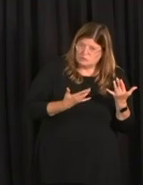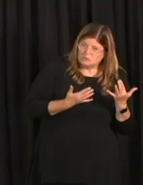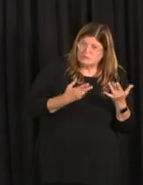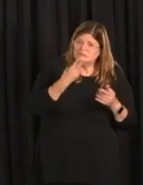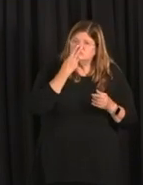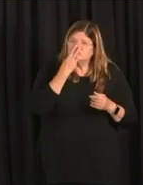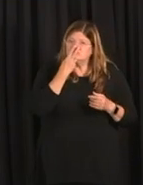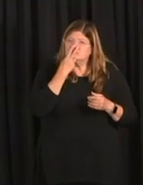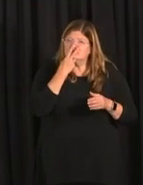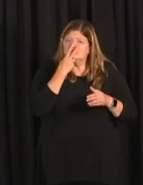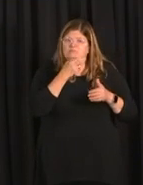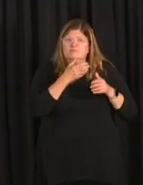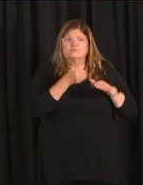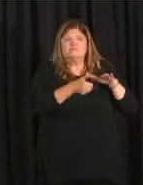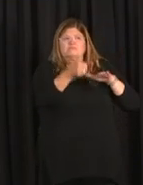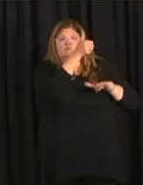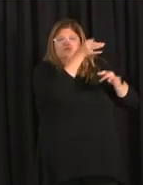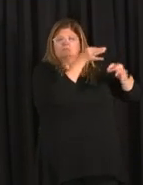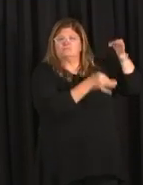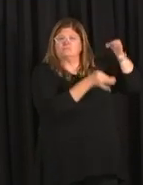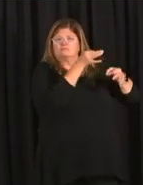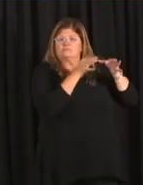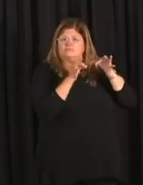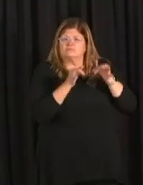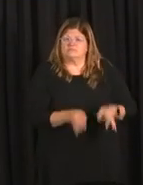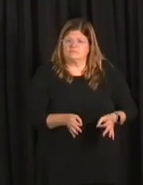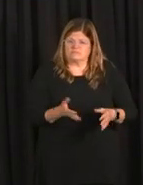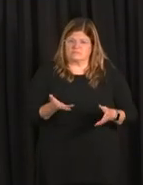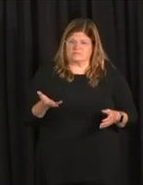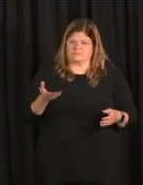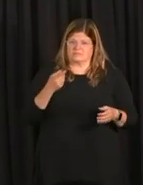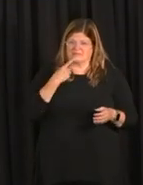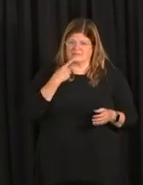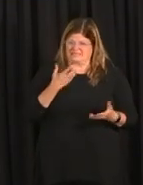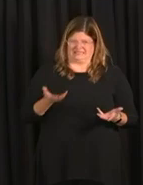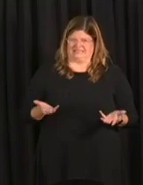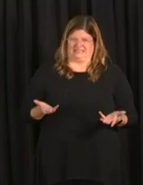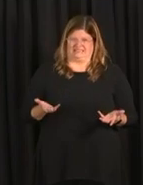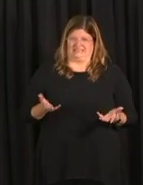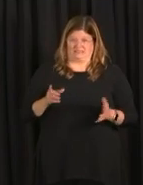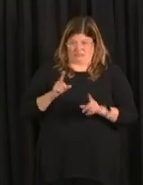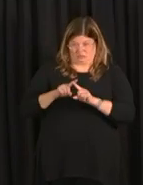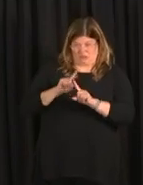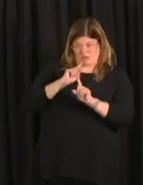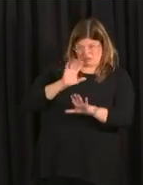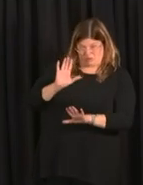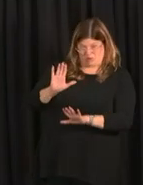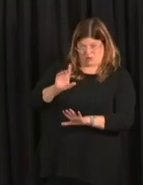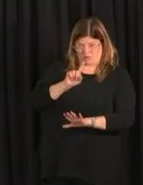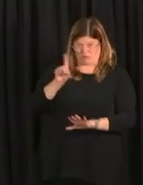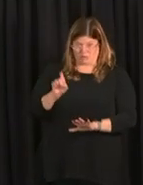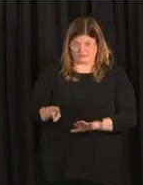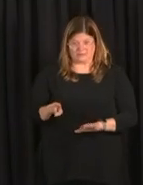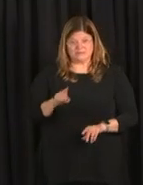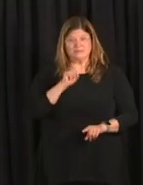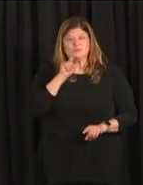Vega says? I would say, because this was in your question, that to suggest that